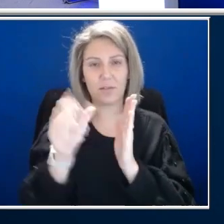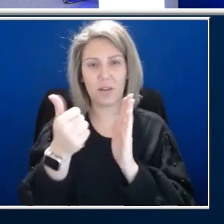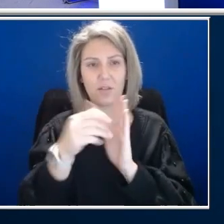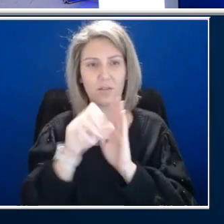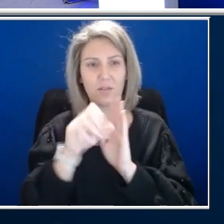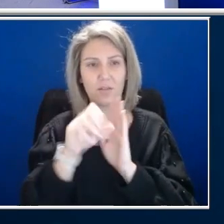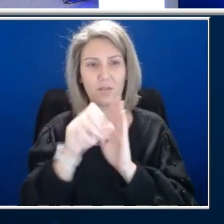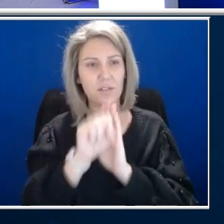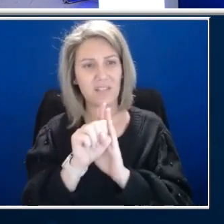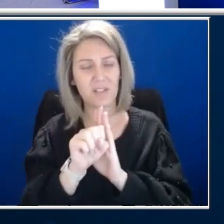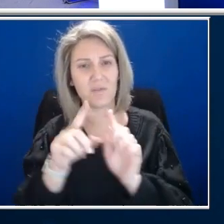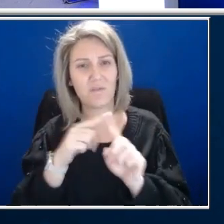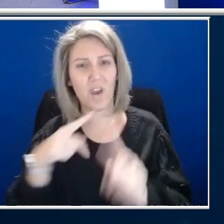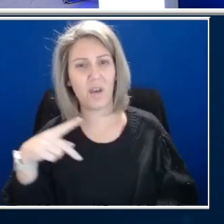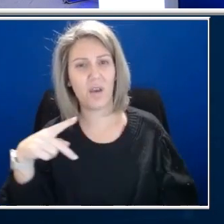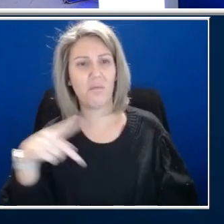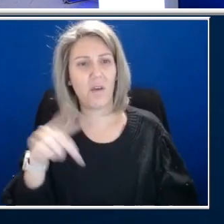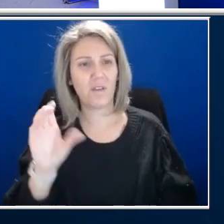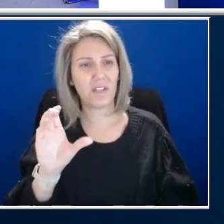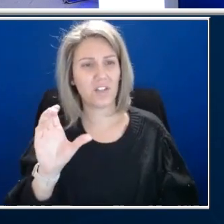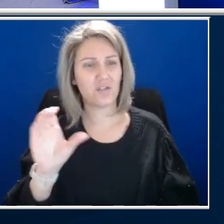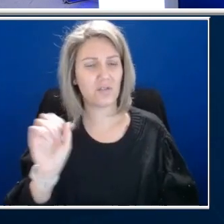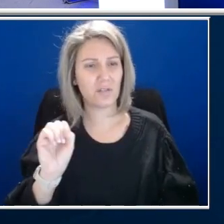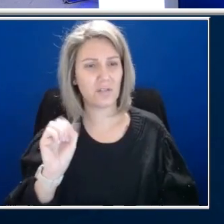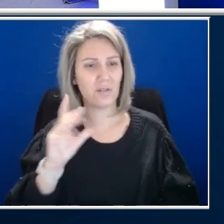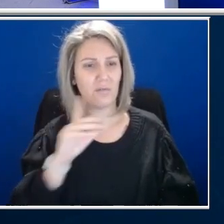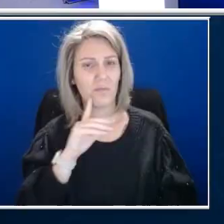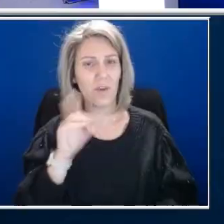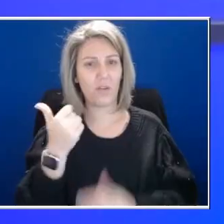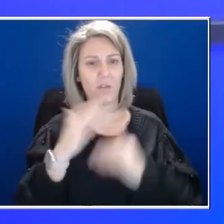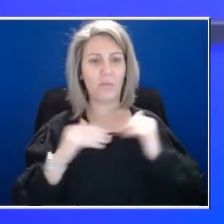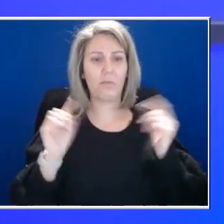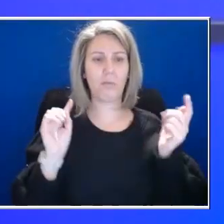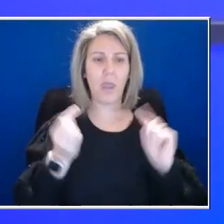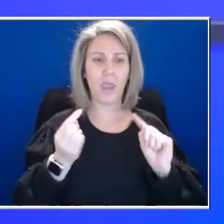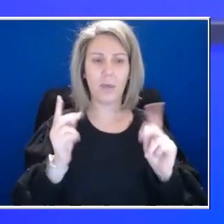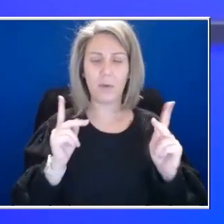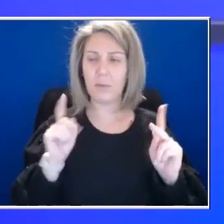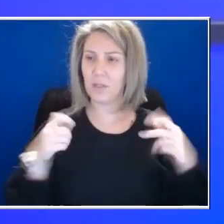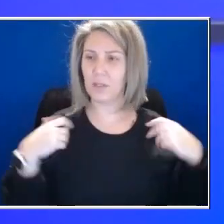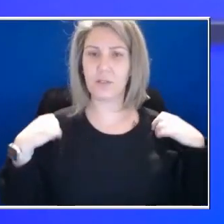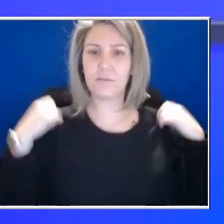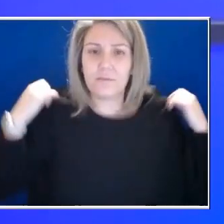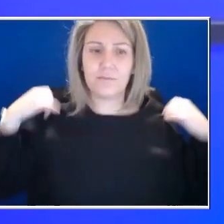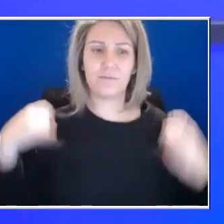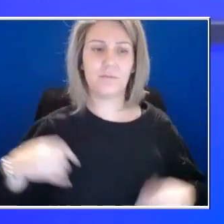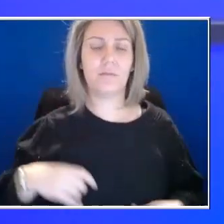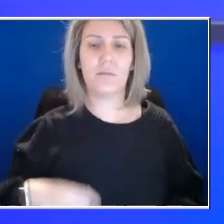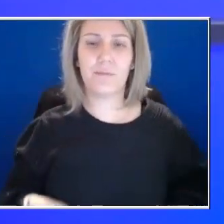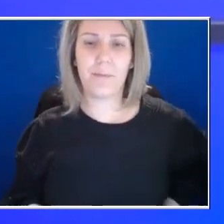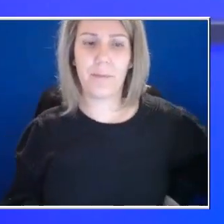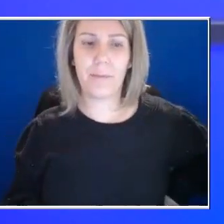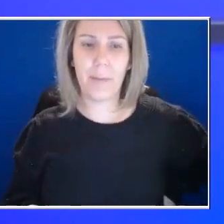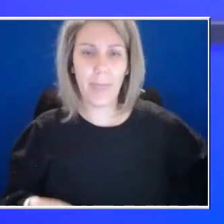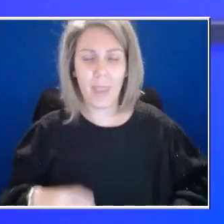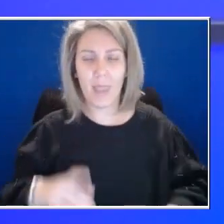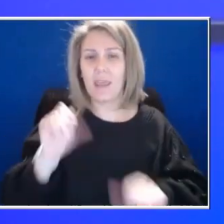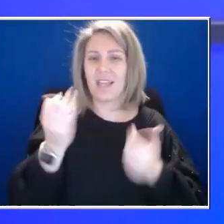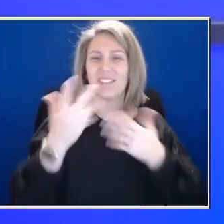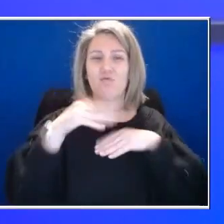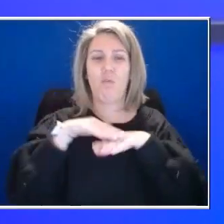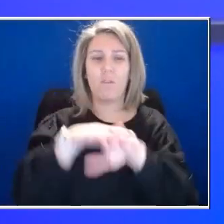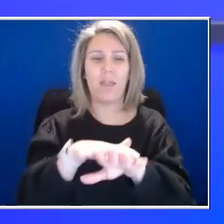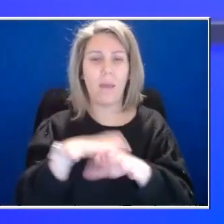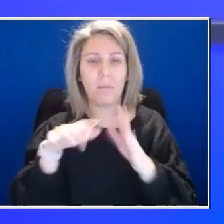congestion syndrome besides pain that people need to be on the lookout for? Yeah, again, it's kind of a overlapping syndromes mm-hmm. with a lot of different